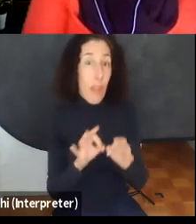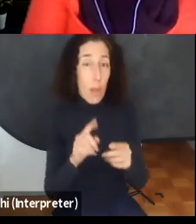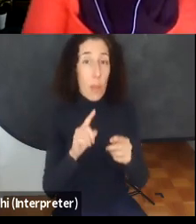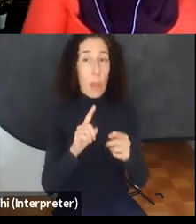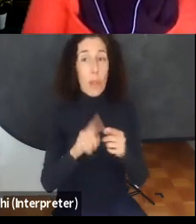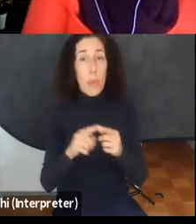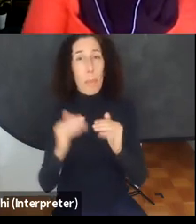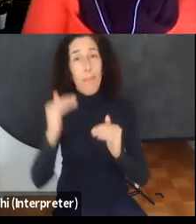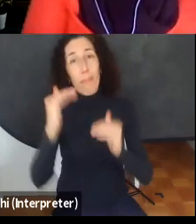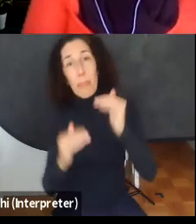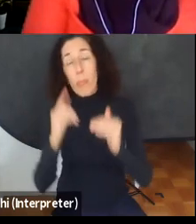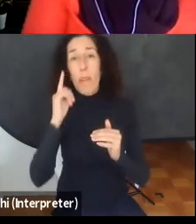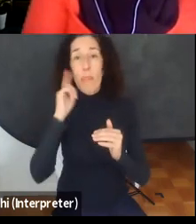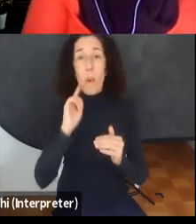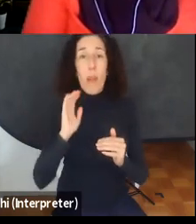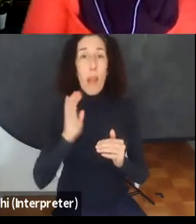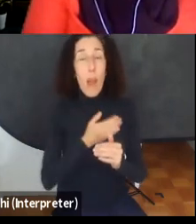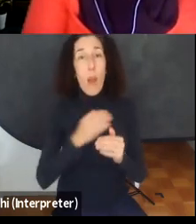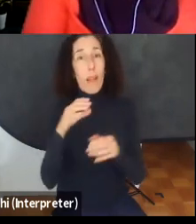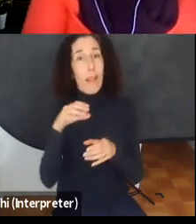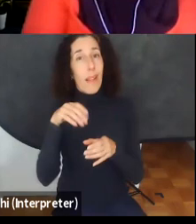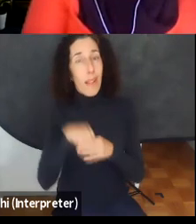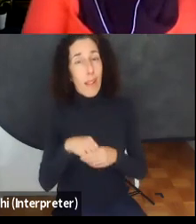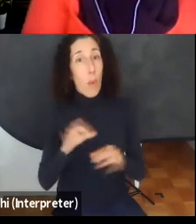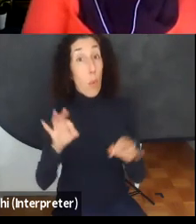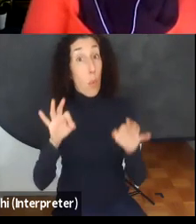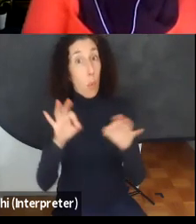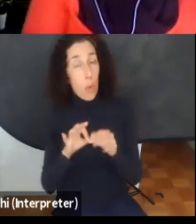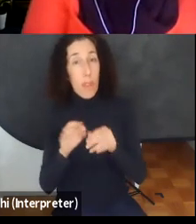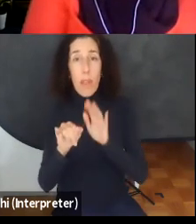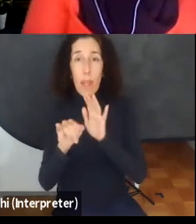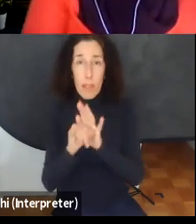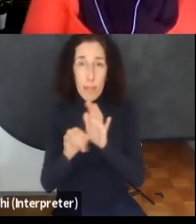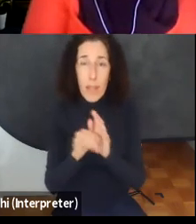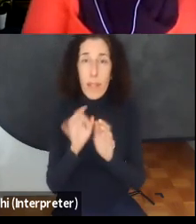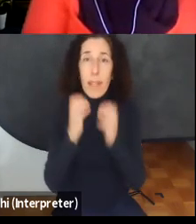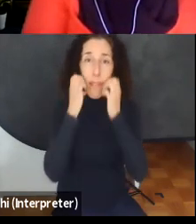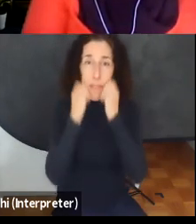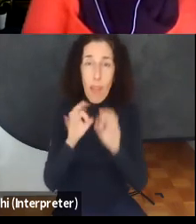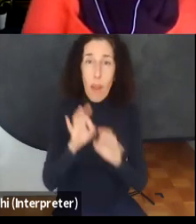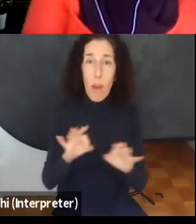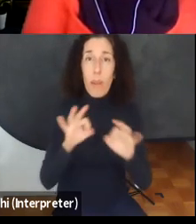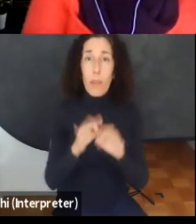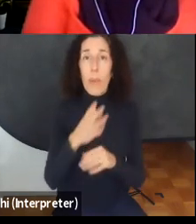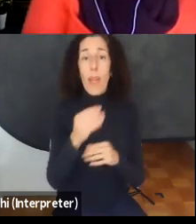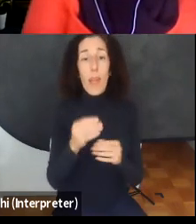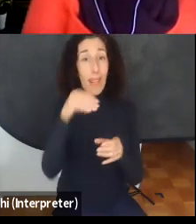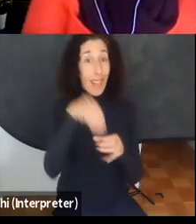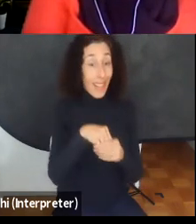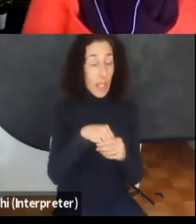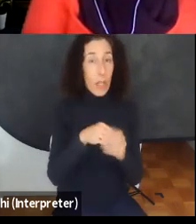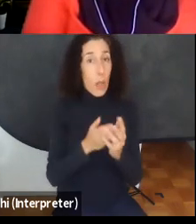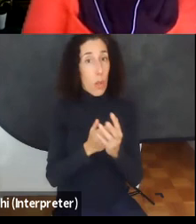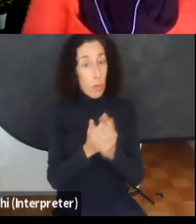and value, not despite our many identities, experiences, and communities, but in, through, and as